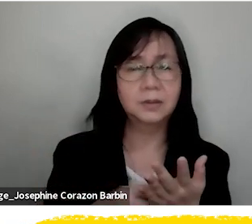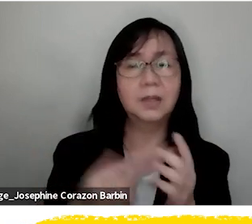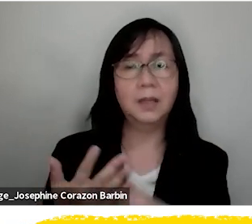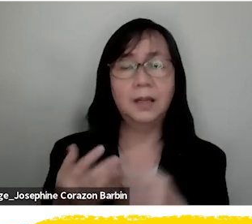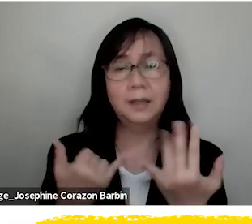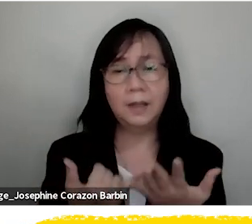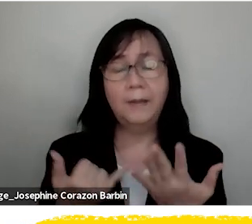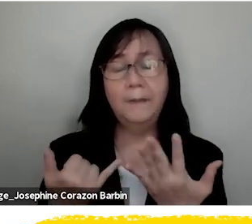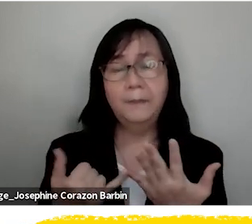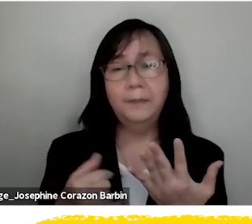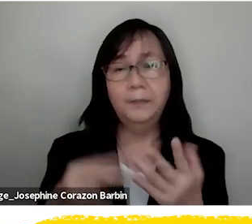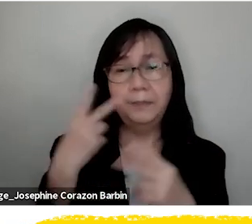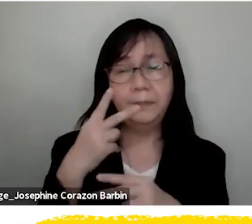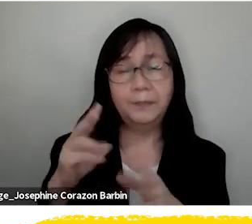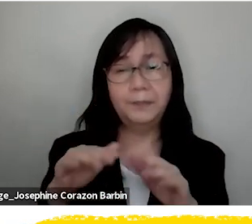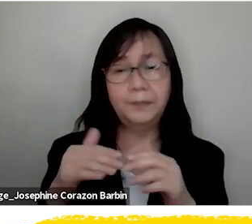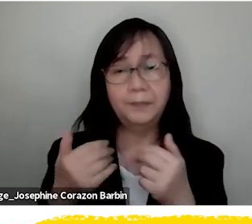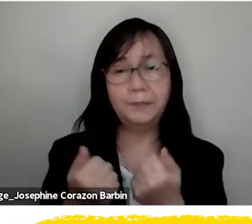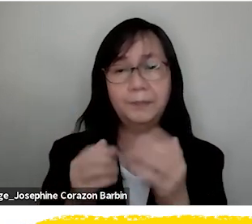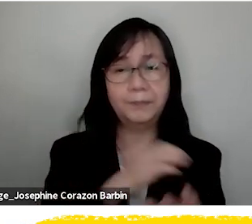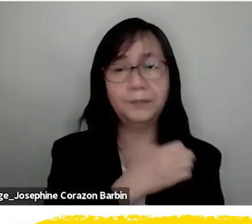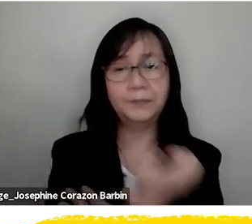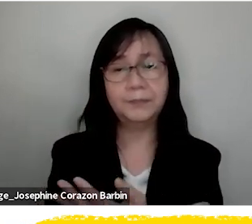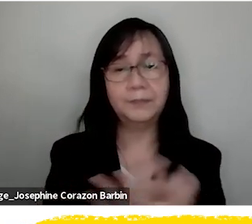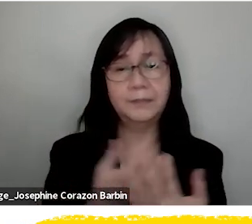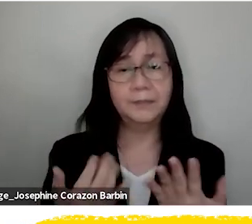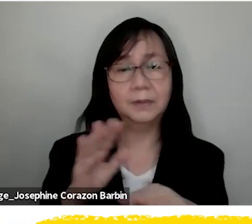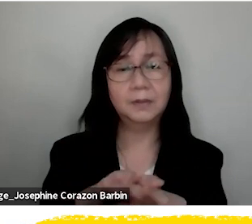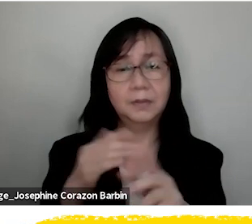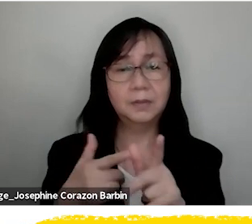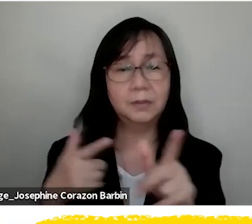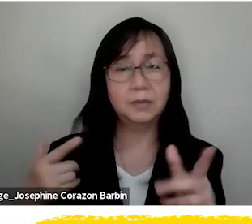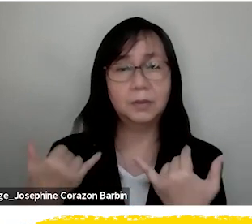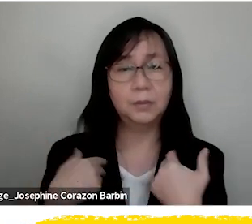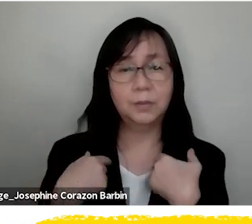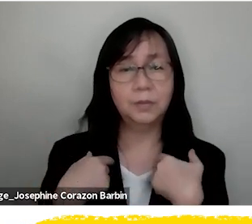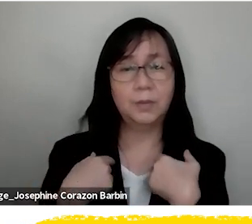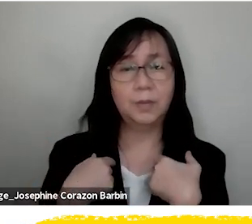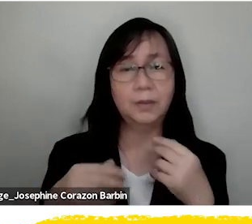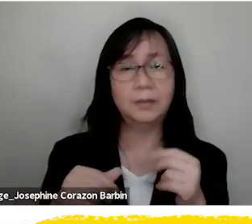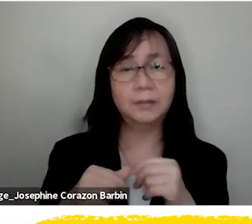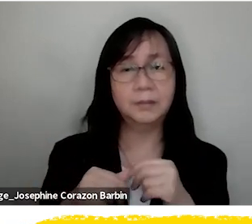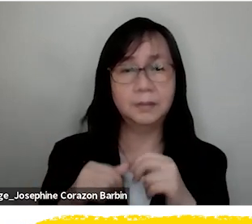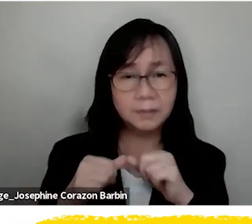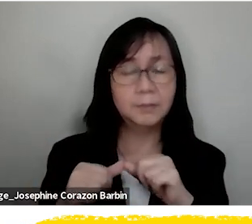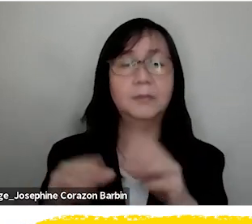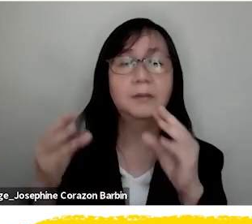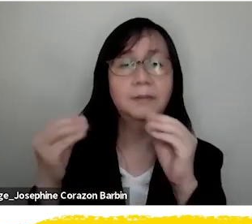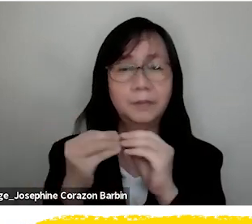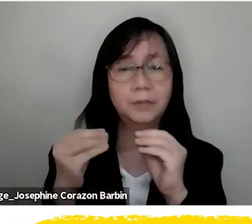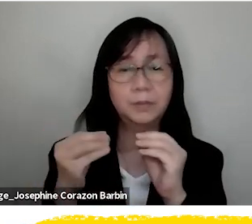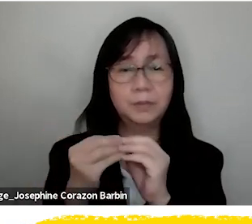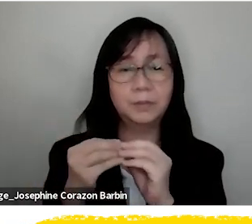perspective of empowerment of child human rights defenders online. We are also pushing for more